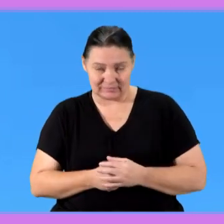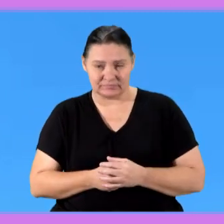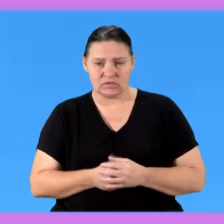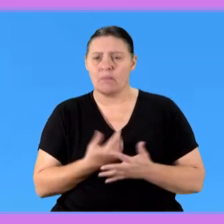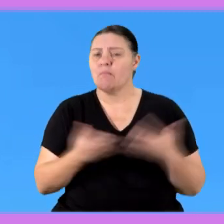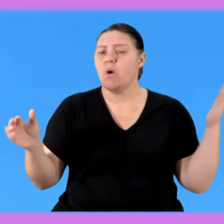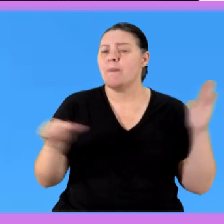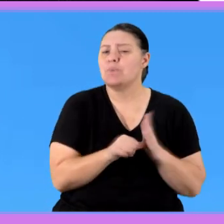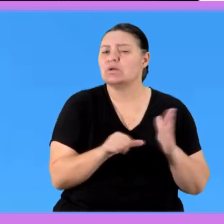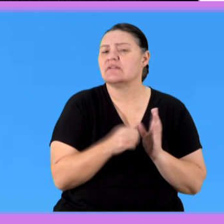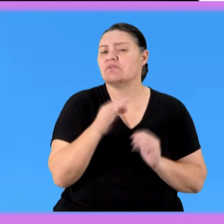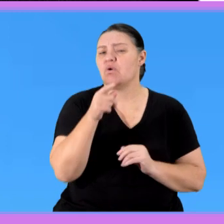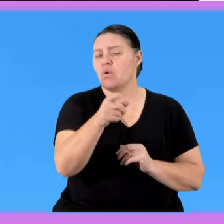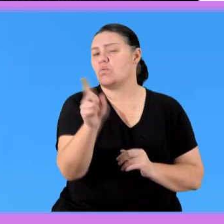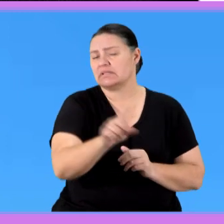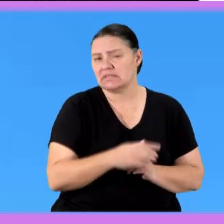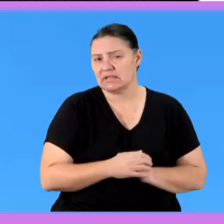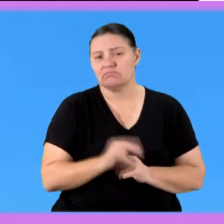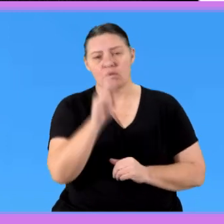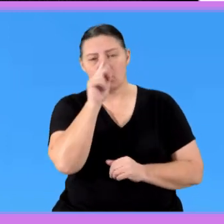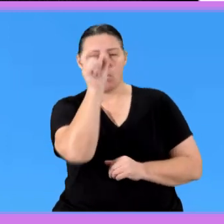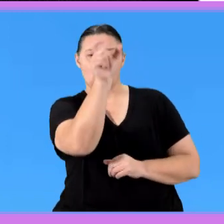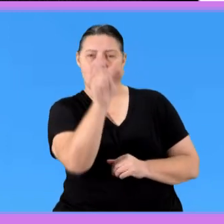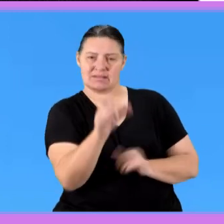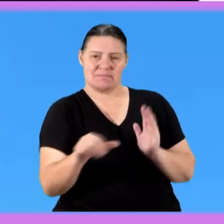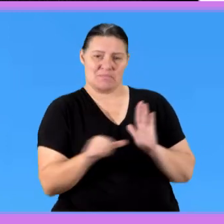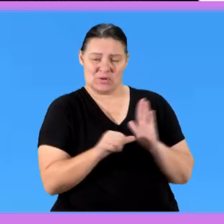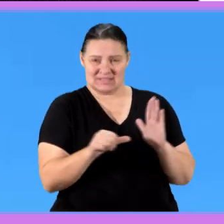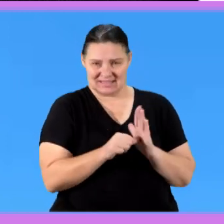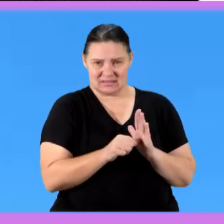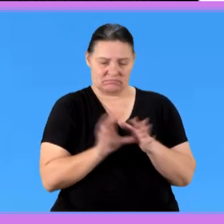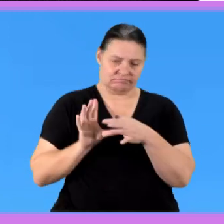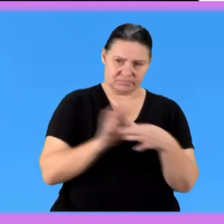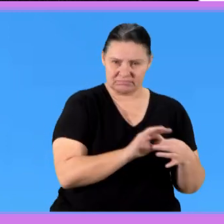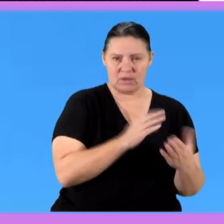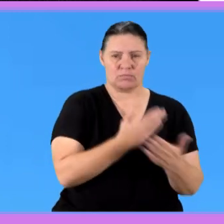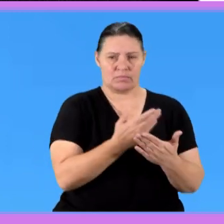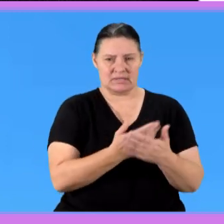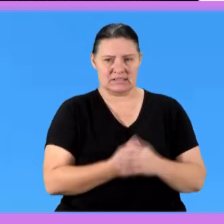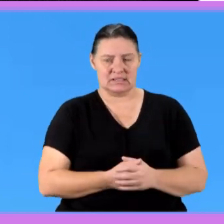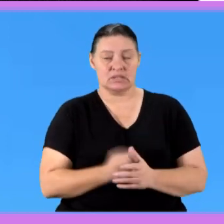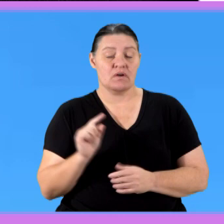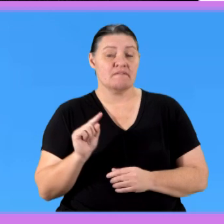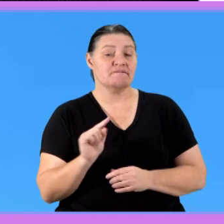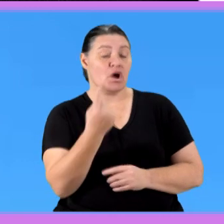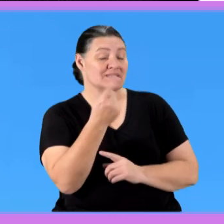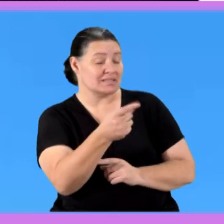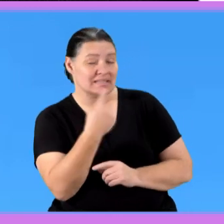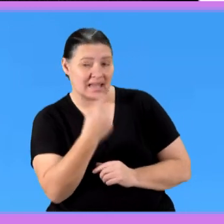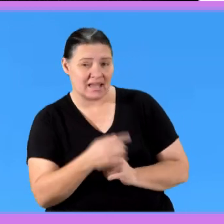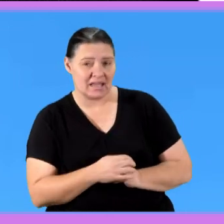at what else will be important to you. So now we're going to look at important words related to